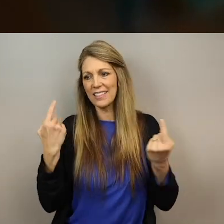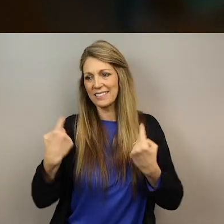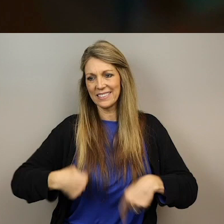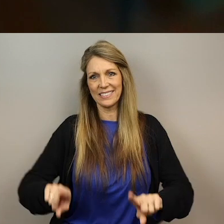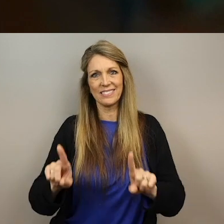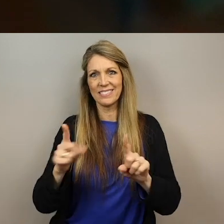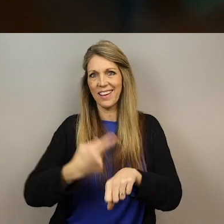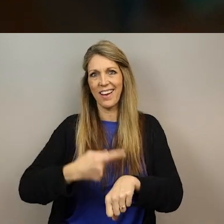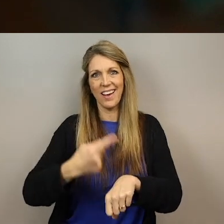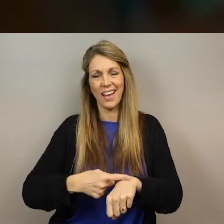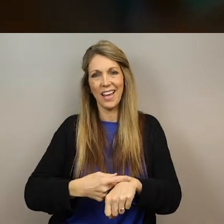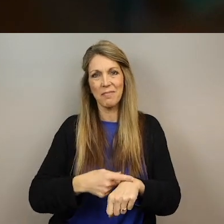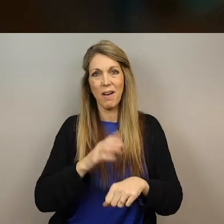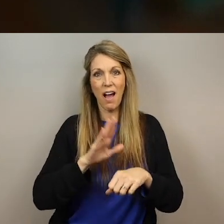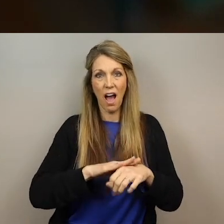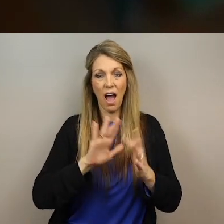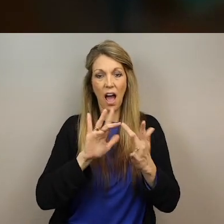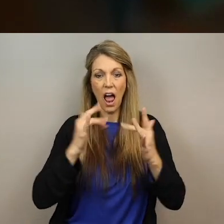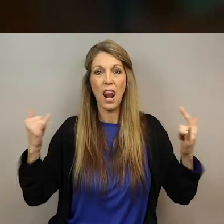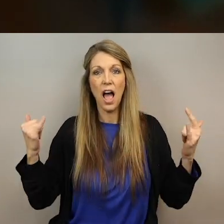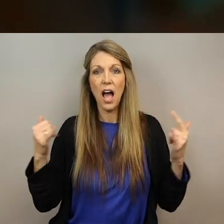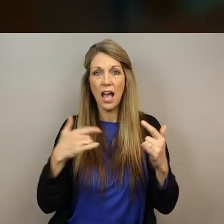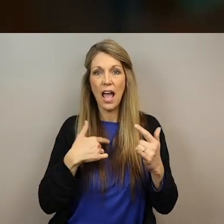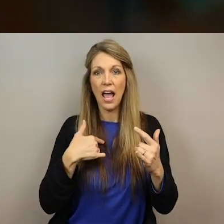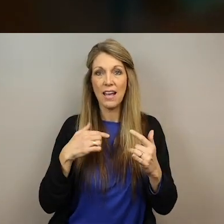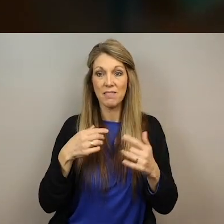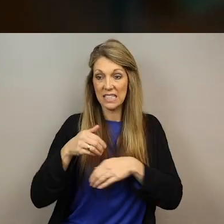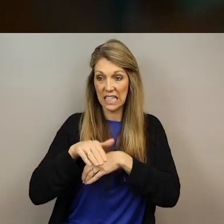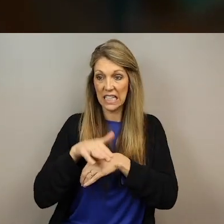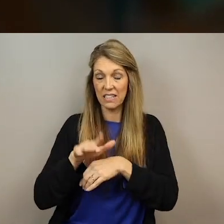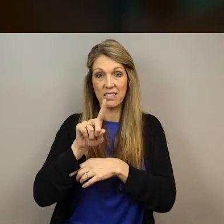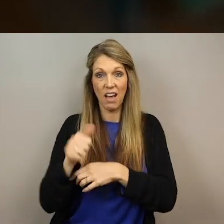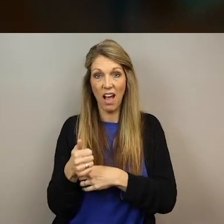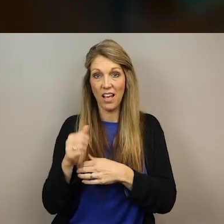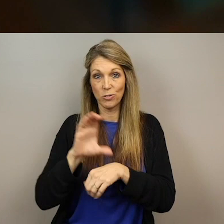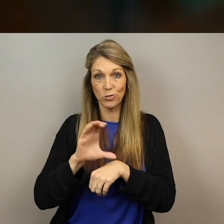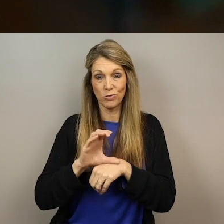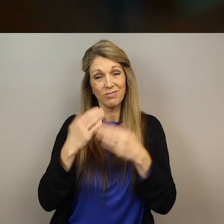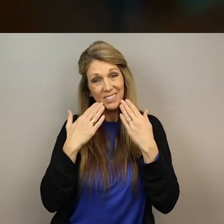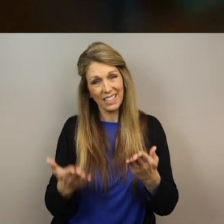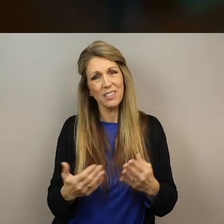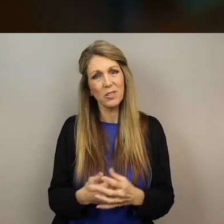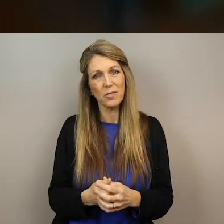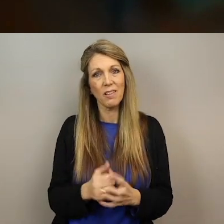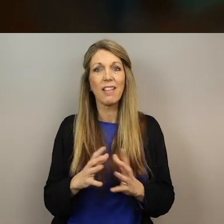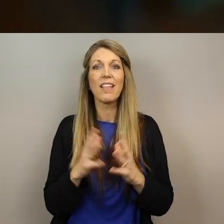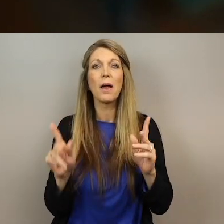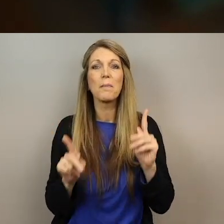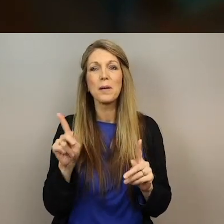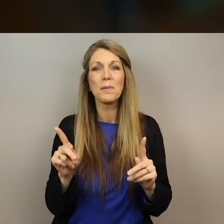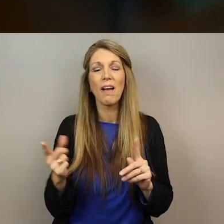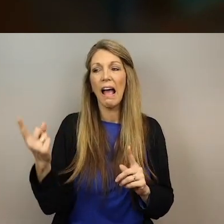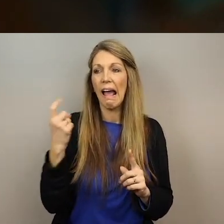You've been giving faithfully online and also by mailing your tithes and offerings into the church. And we just want to say thank you. A lot of folks